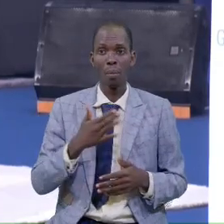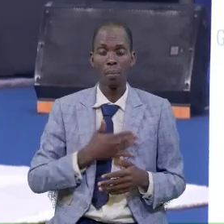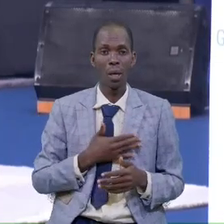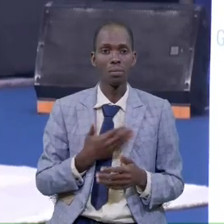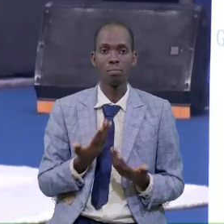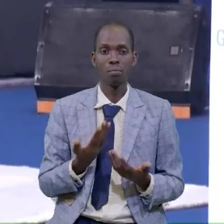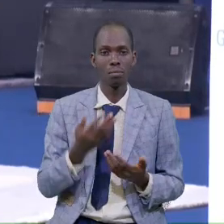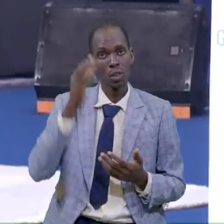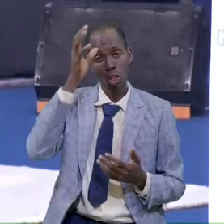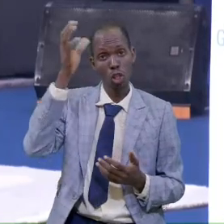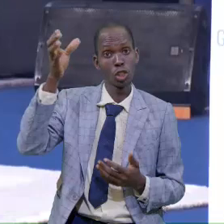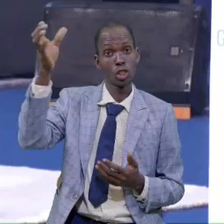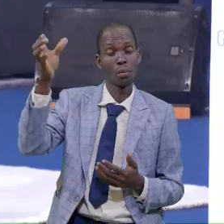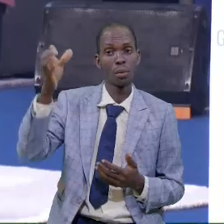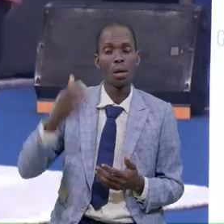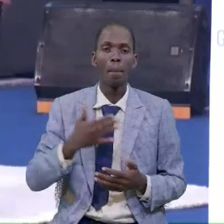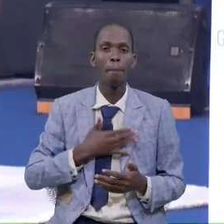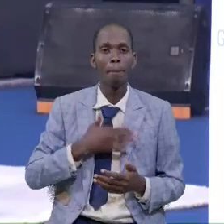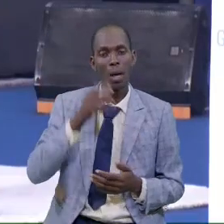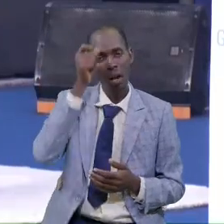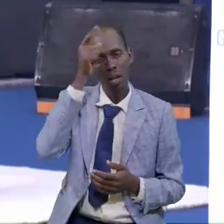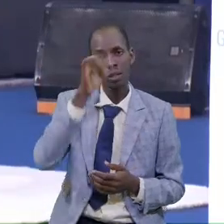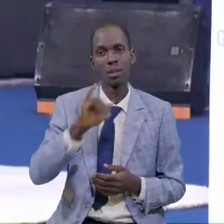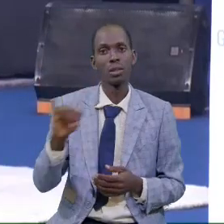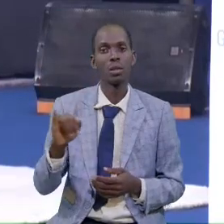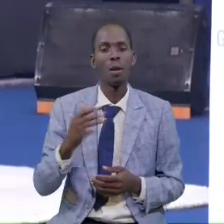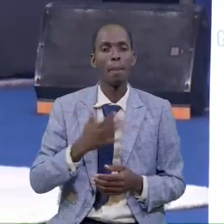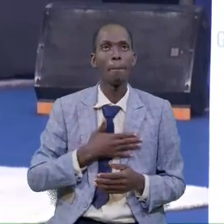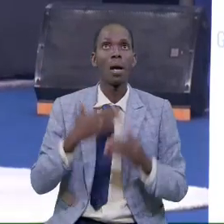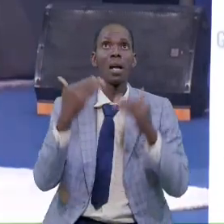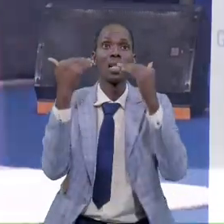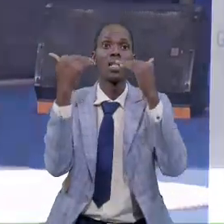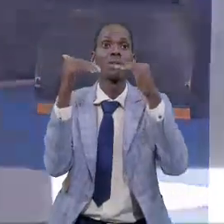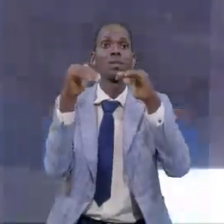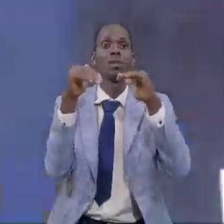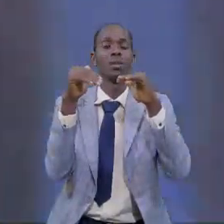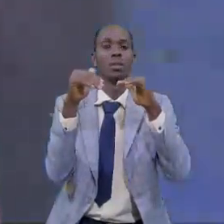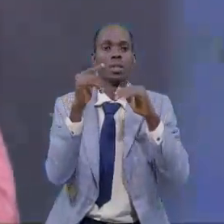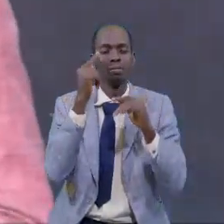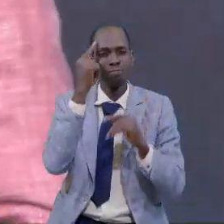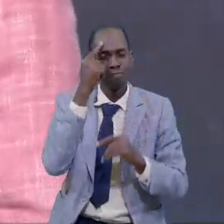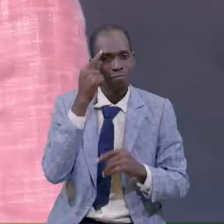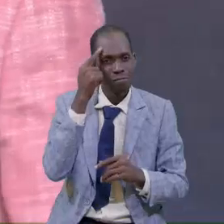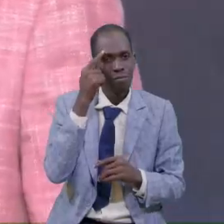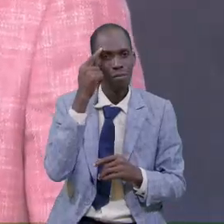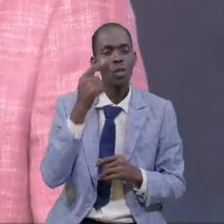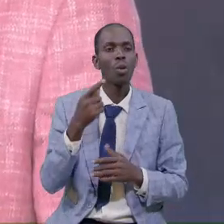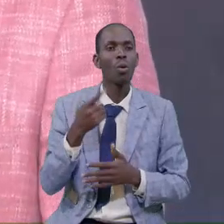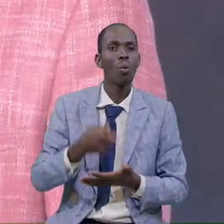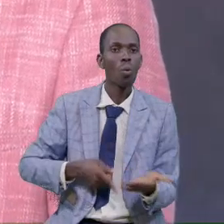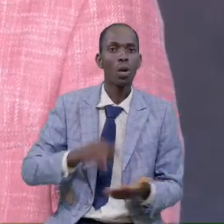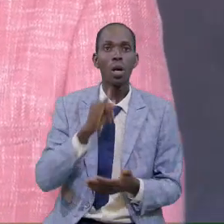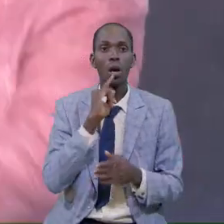my understanding, my limitations. Thinking of what's possible was not